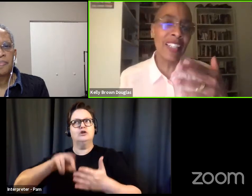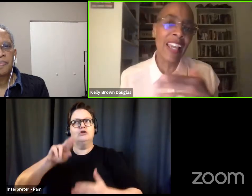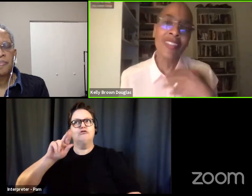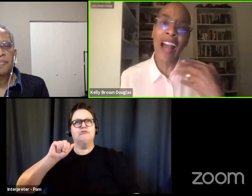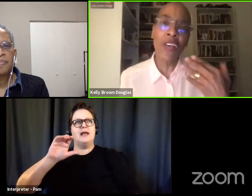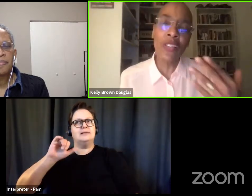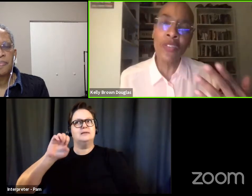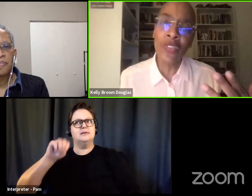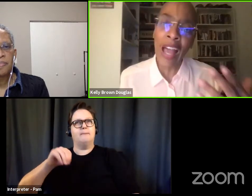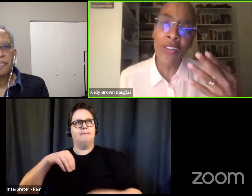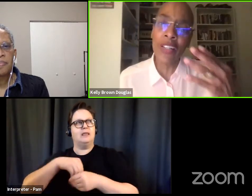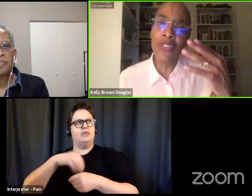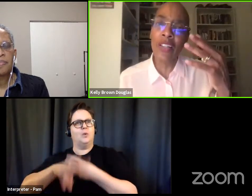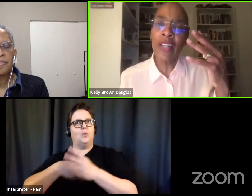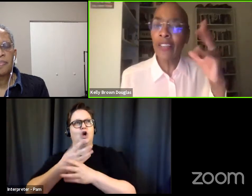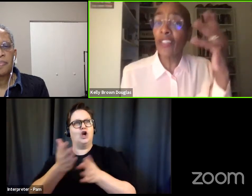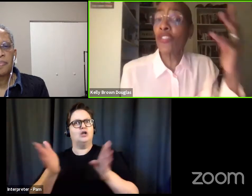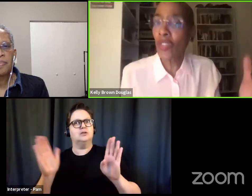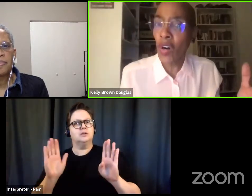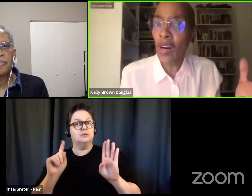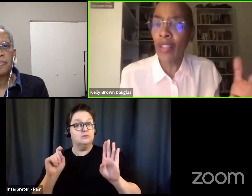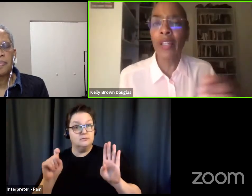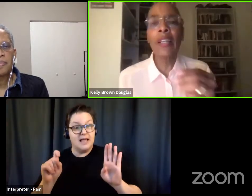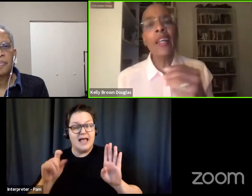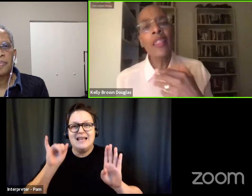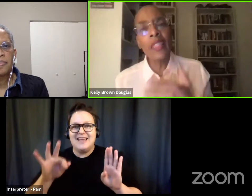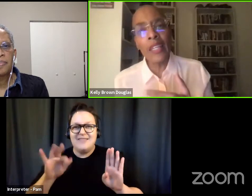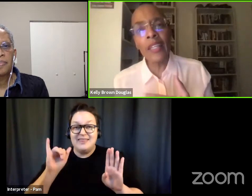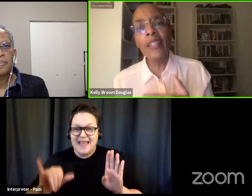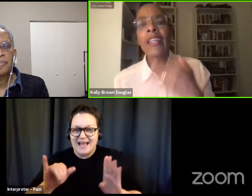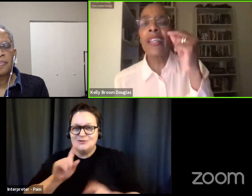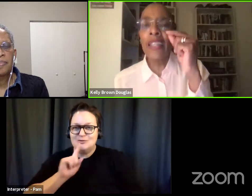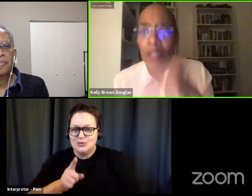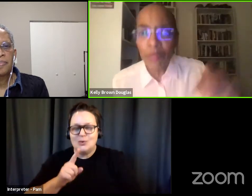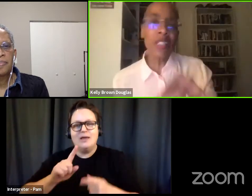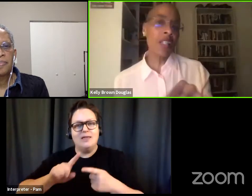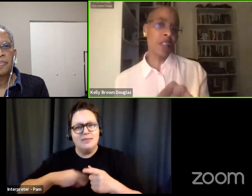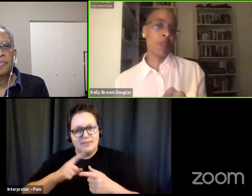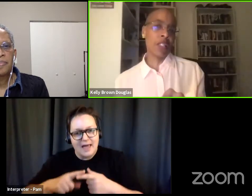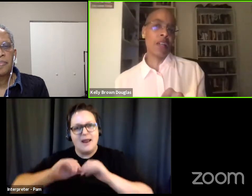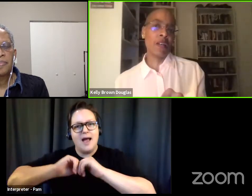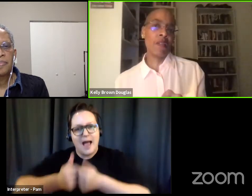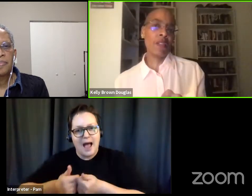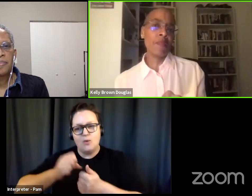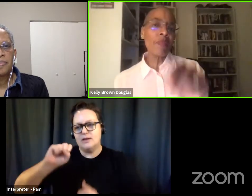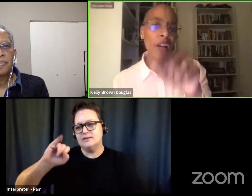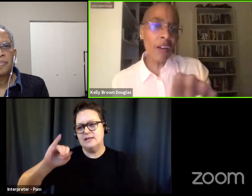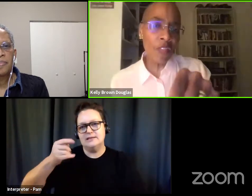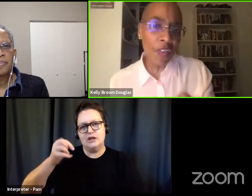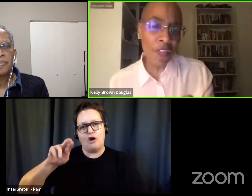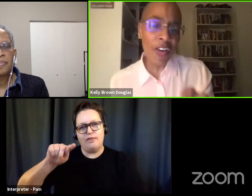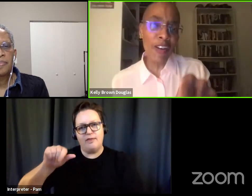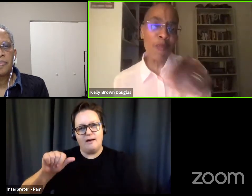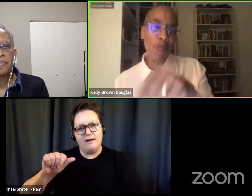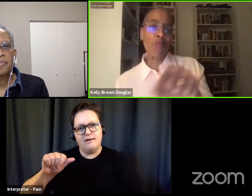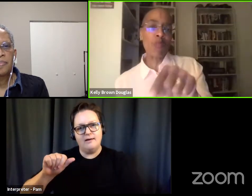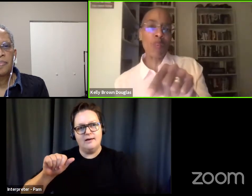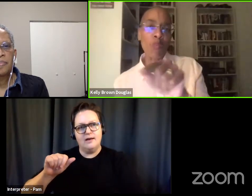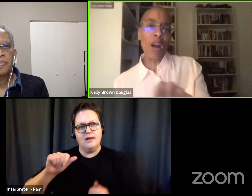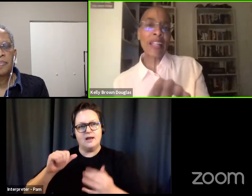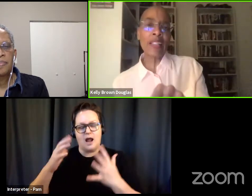that's the case, how does the Siddhartha then empty themselves of their